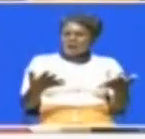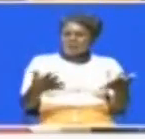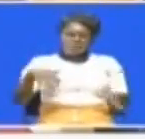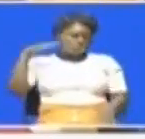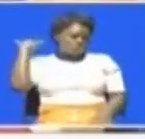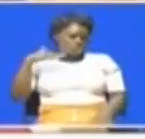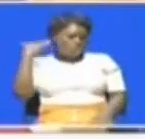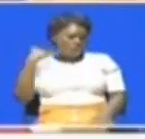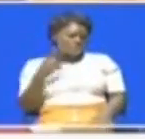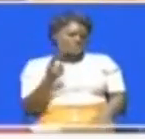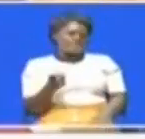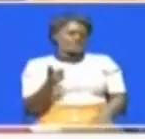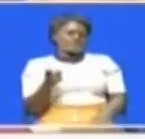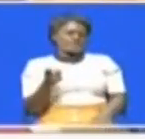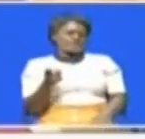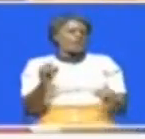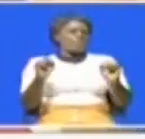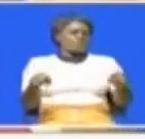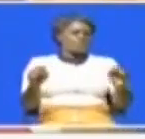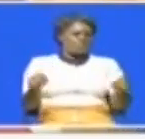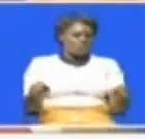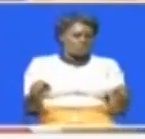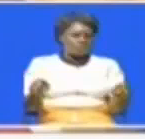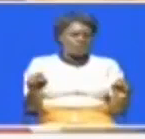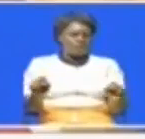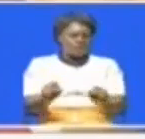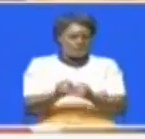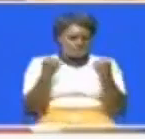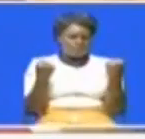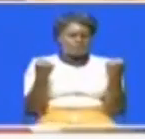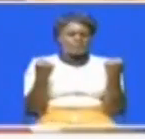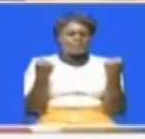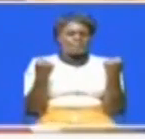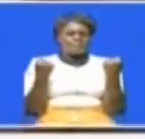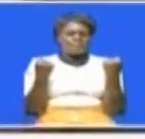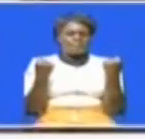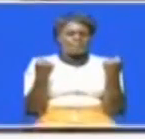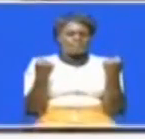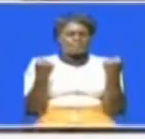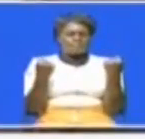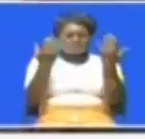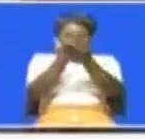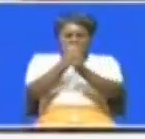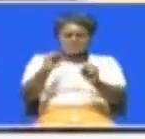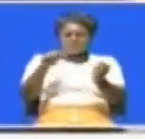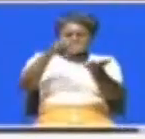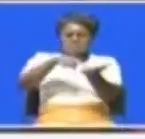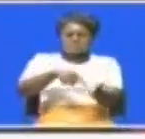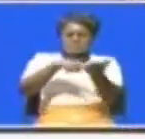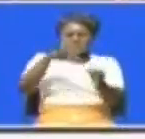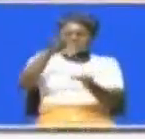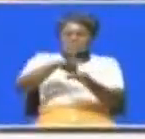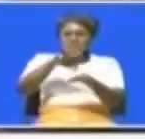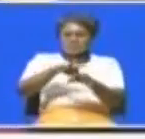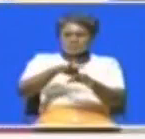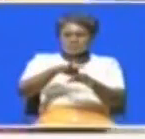injustice could have taken place. With the president insisting the election will go